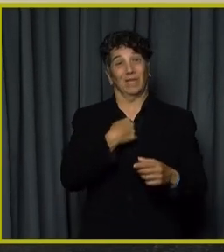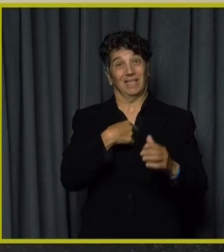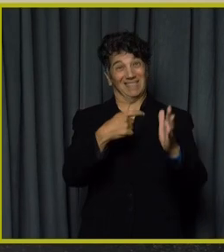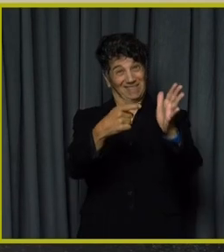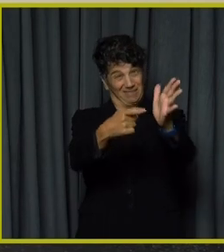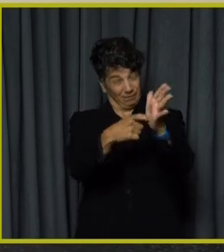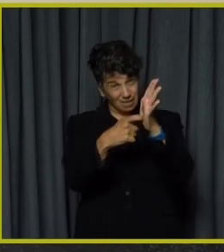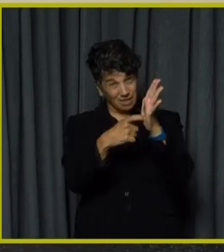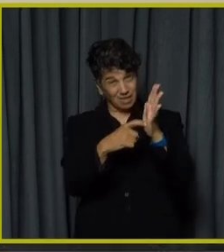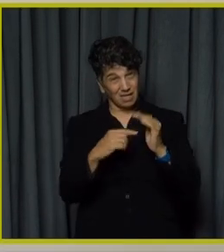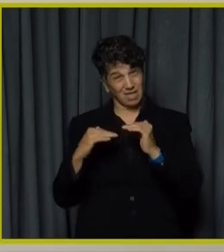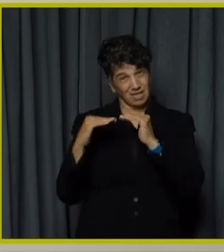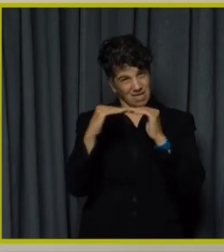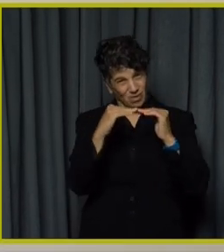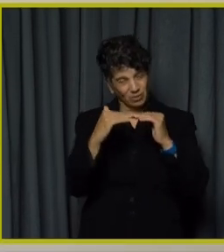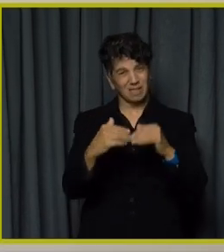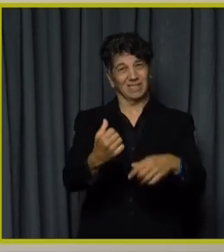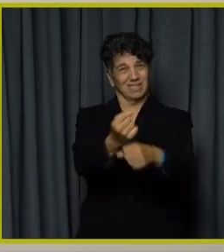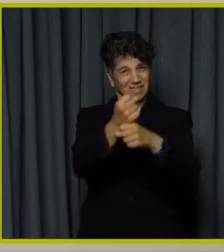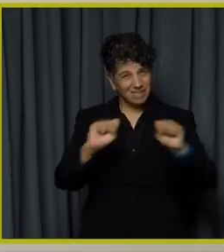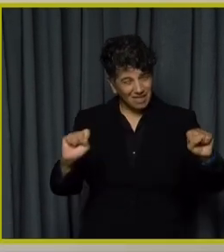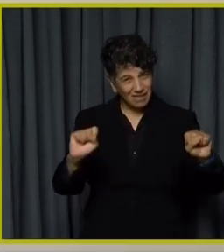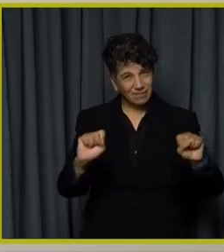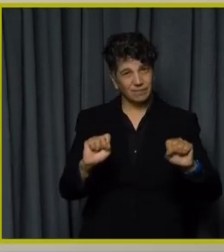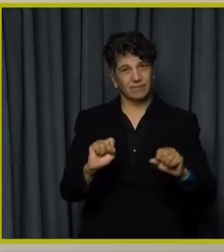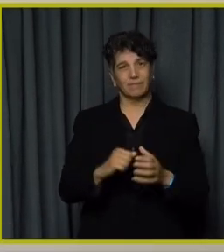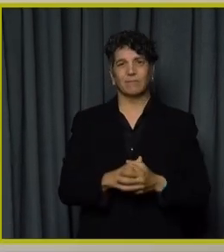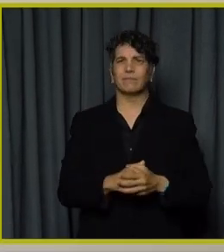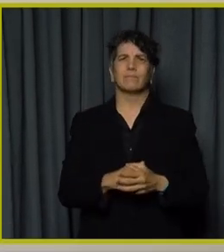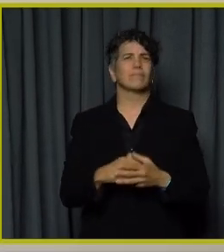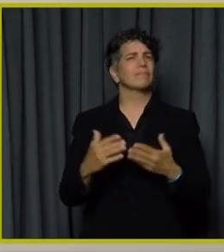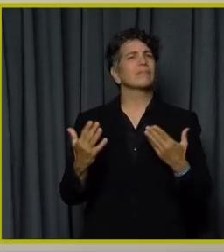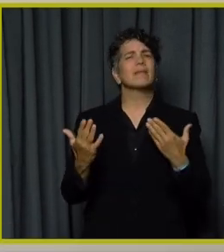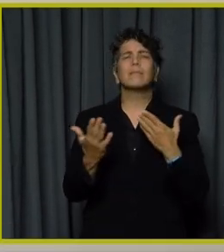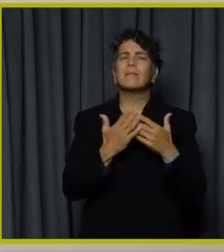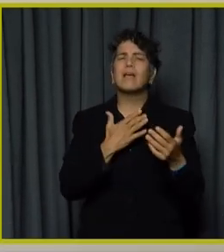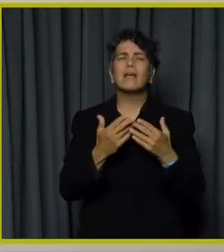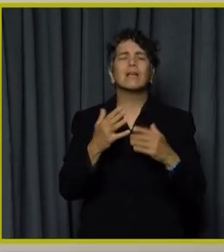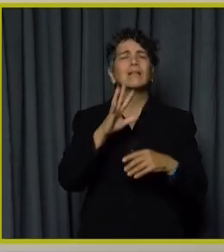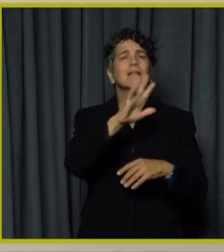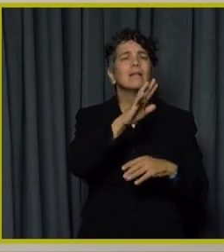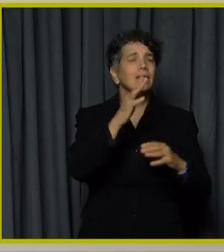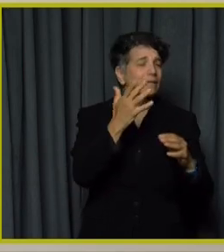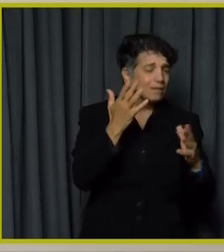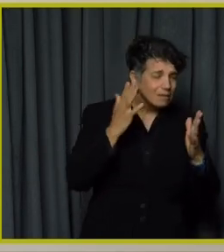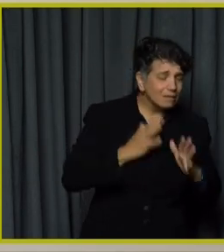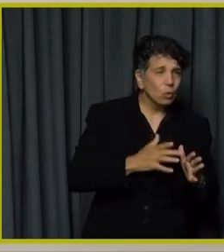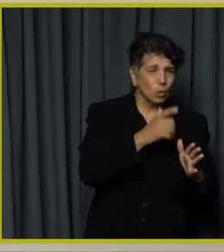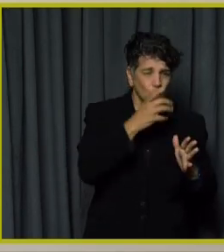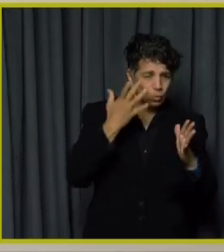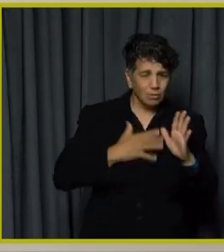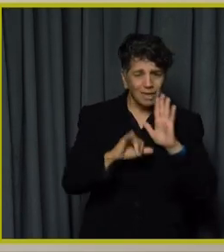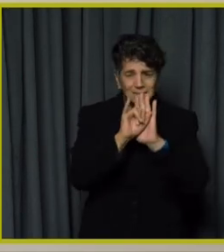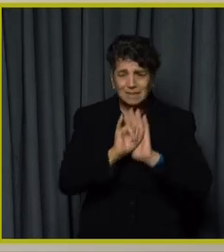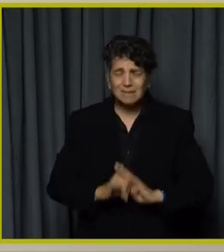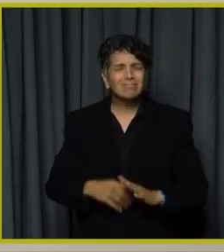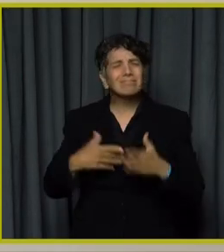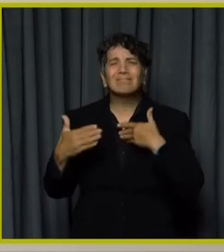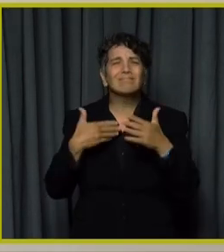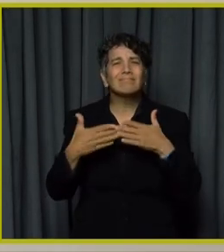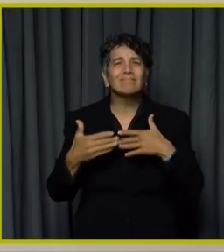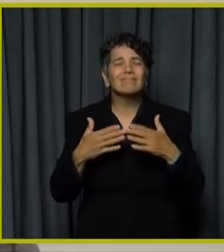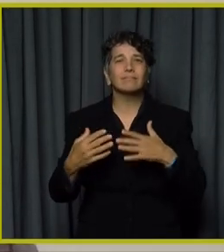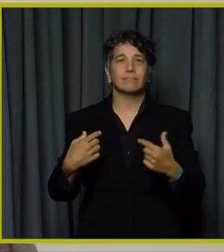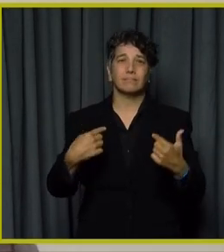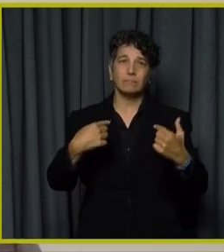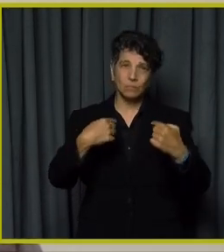all persons, regardless of gender identity or sexual orientation. We demand housing for